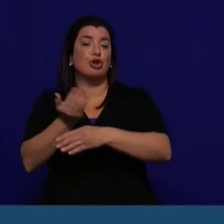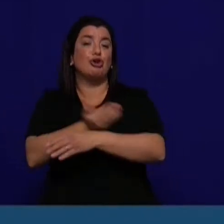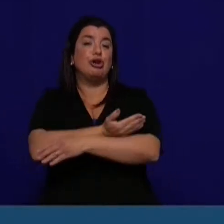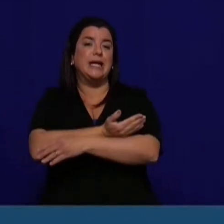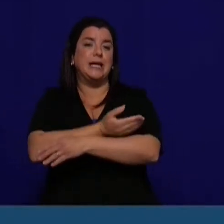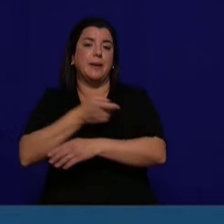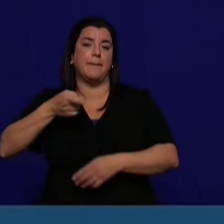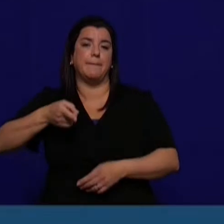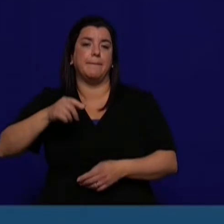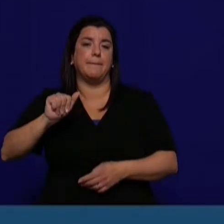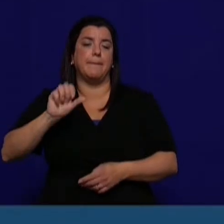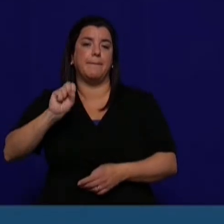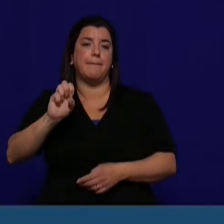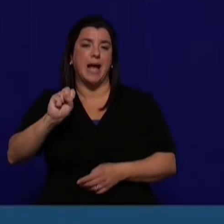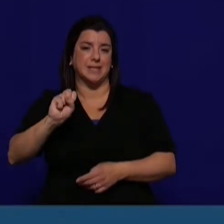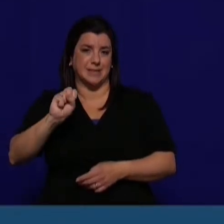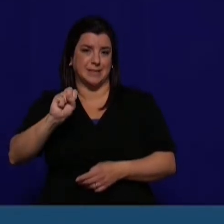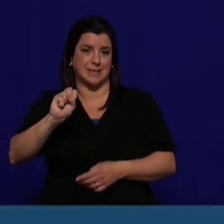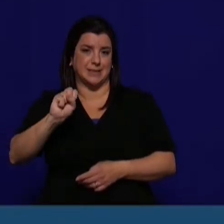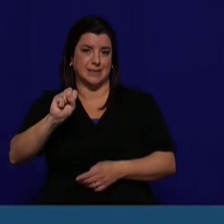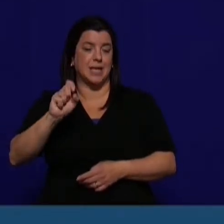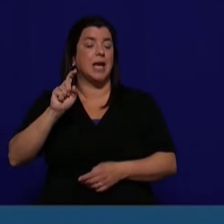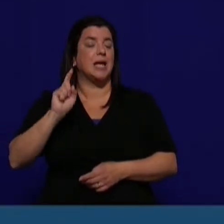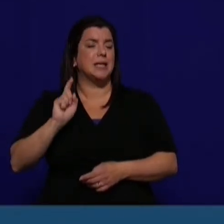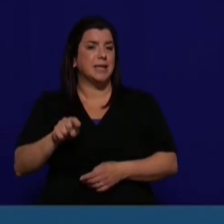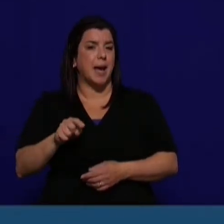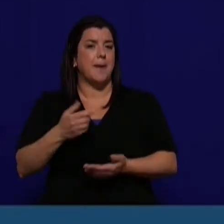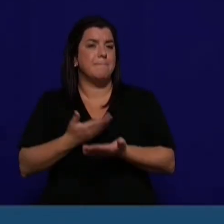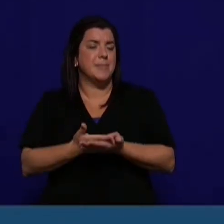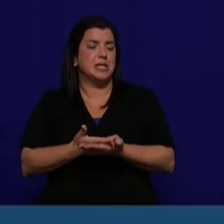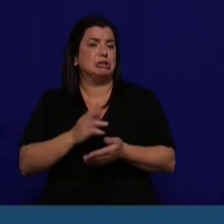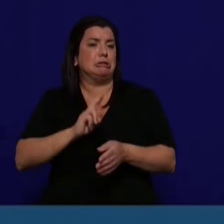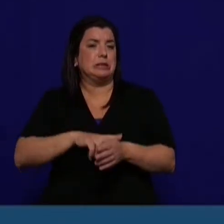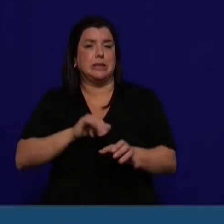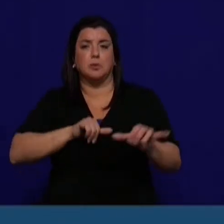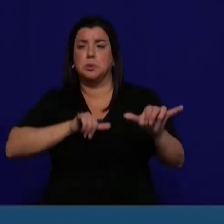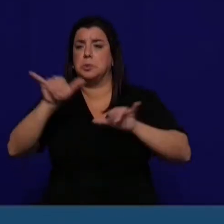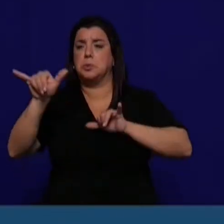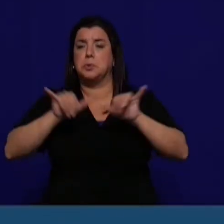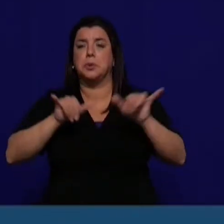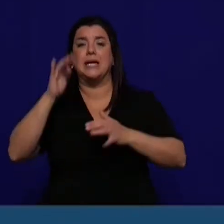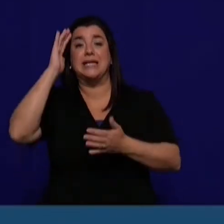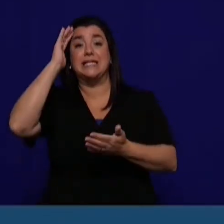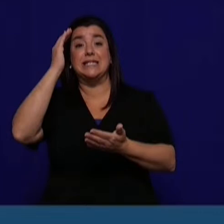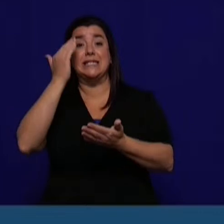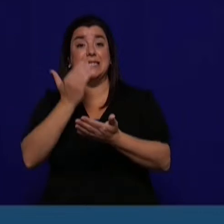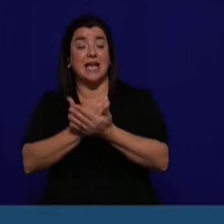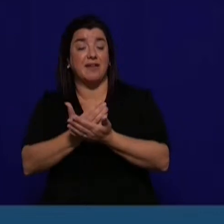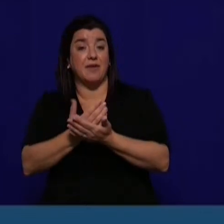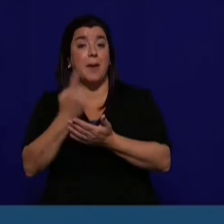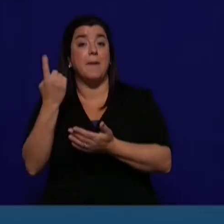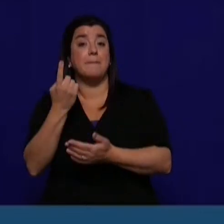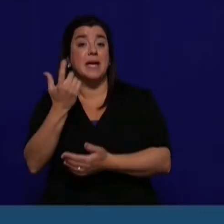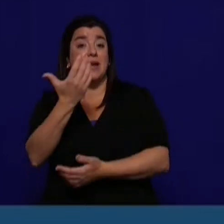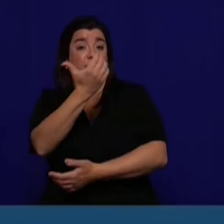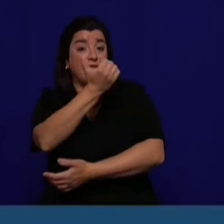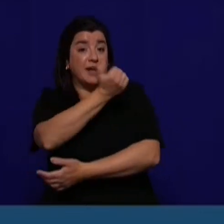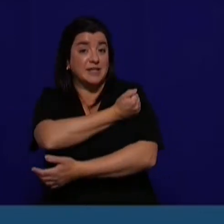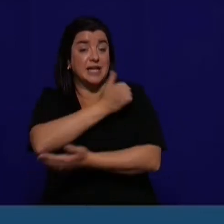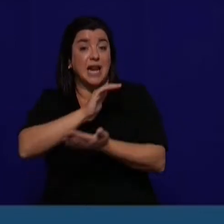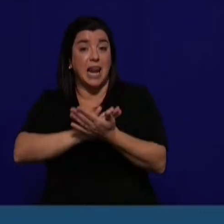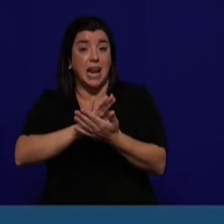tista' tiffaċilita wkoll dak is-safe travel fejn persuni li jkunu tlaqmu b'żewġ dożi